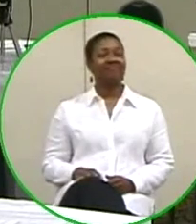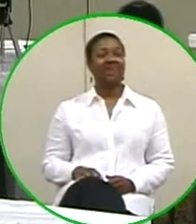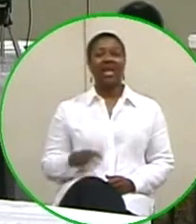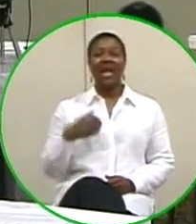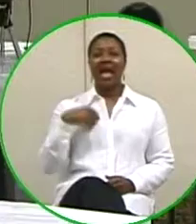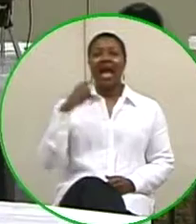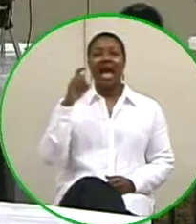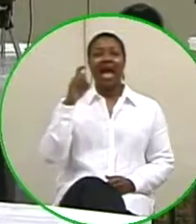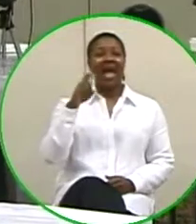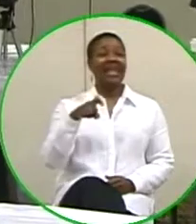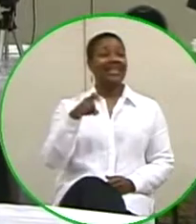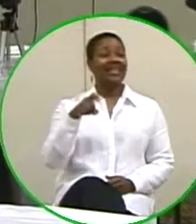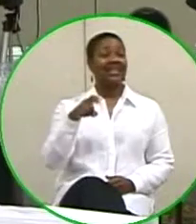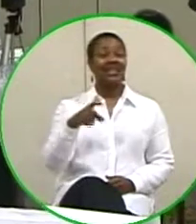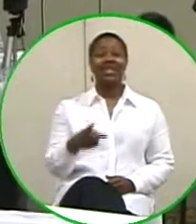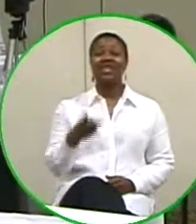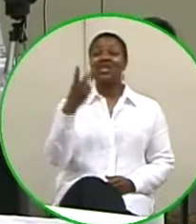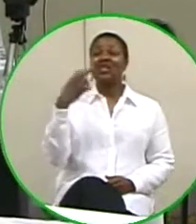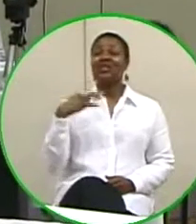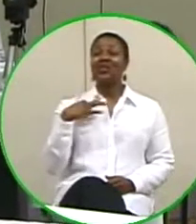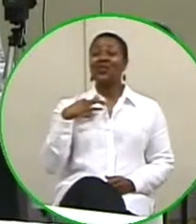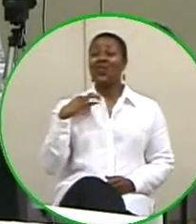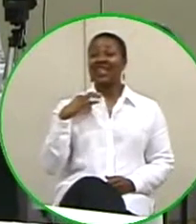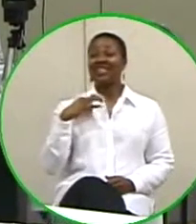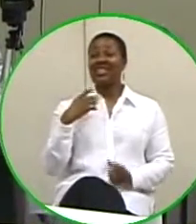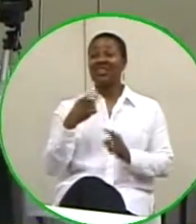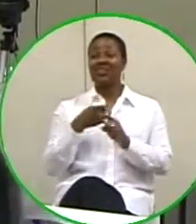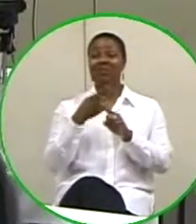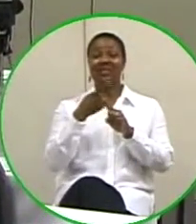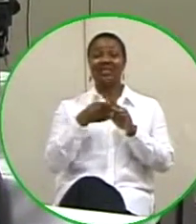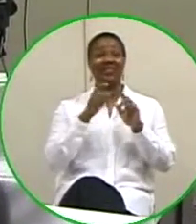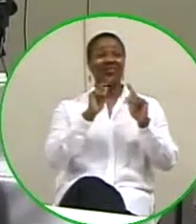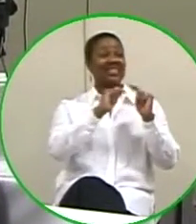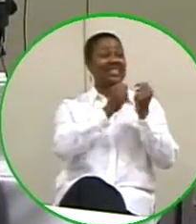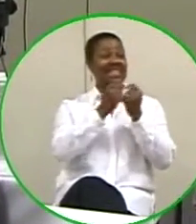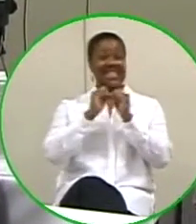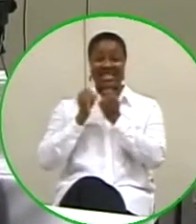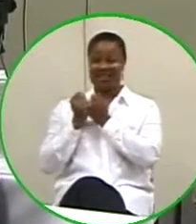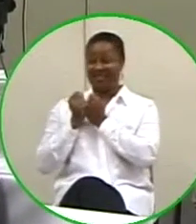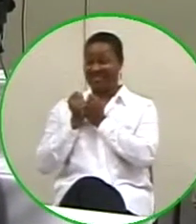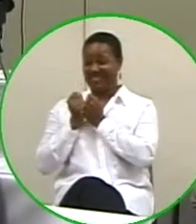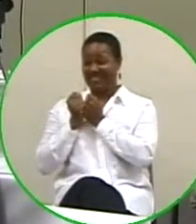I need 2 volunteers from different teams.